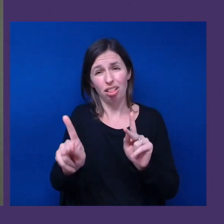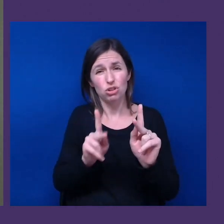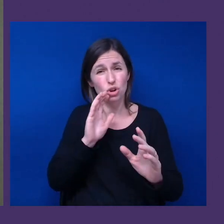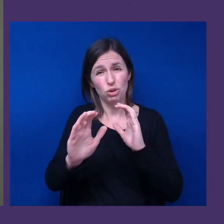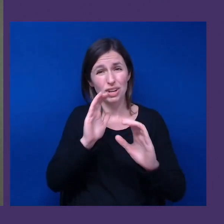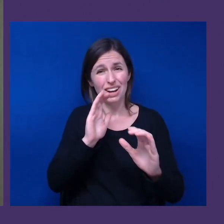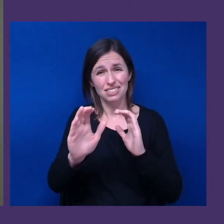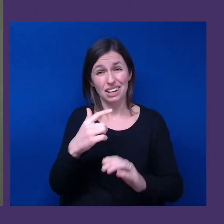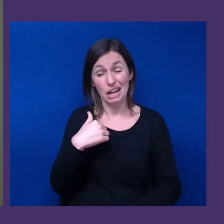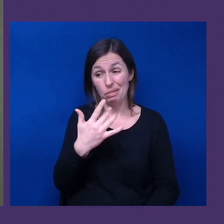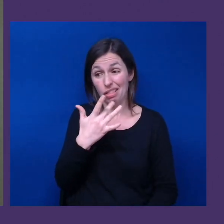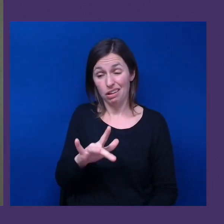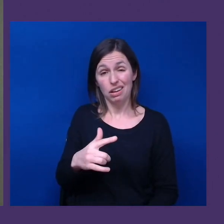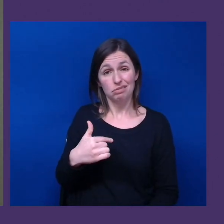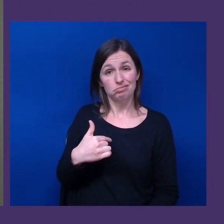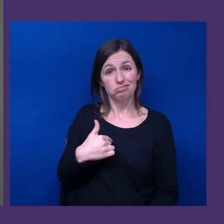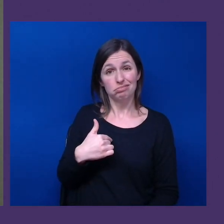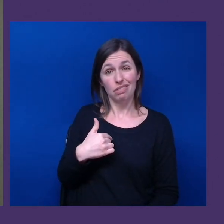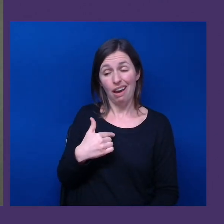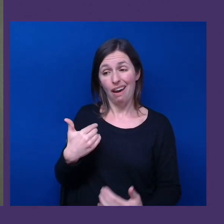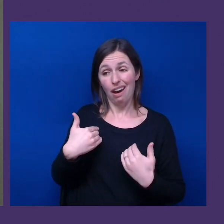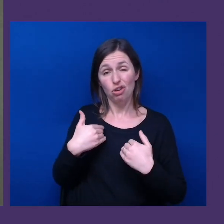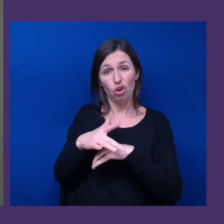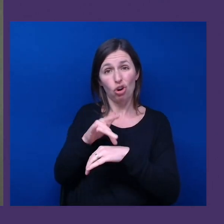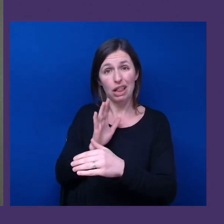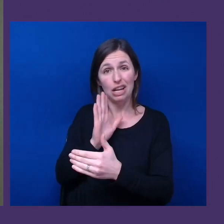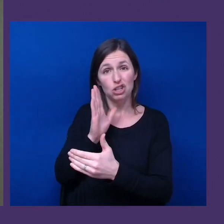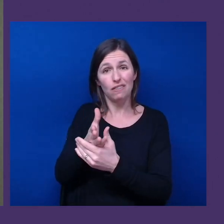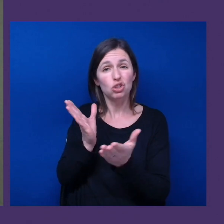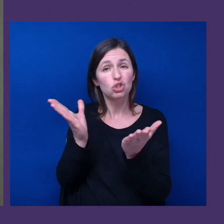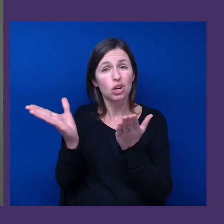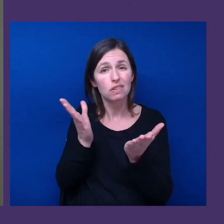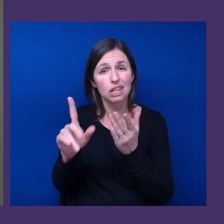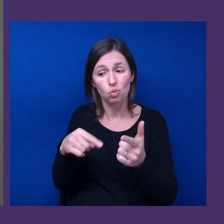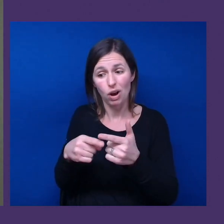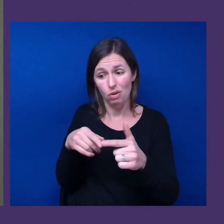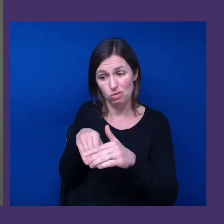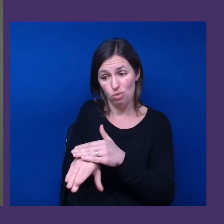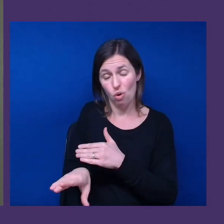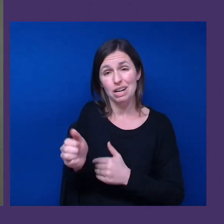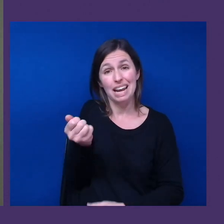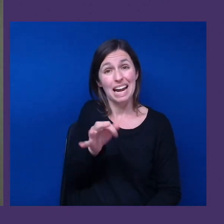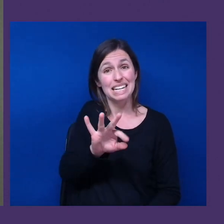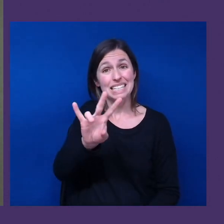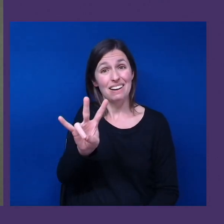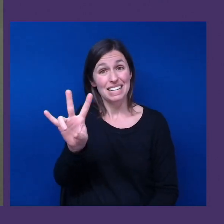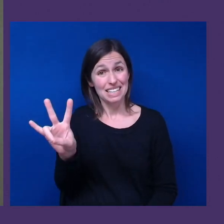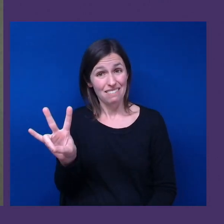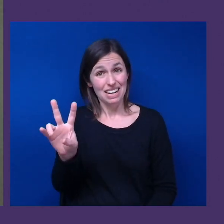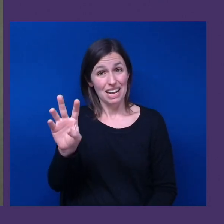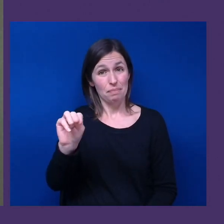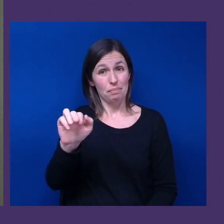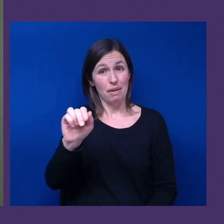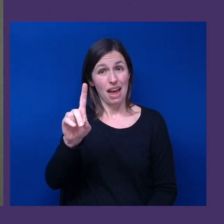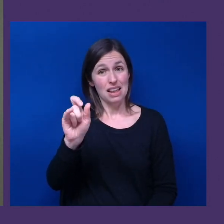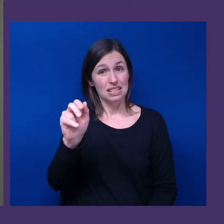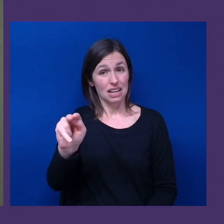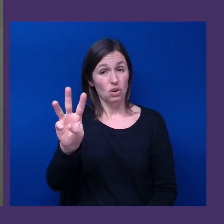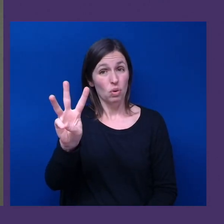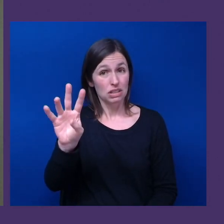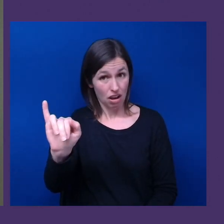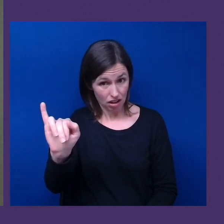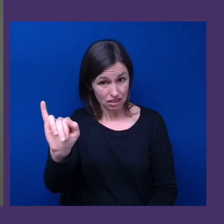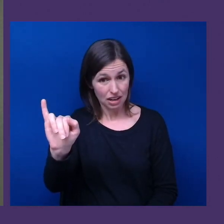I was born in Madison, Wisconsin in 1977. I went to the Weisman Early